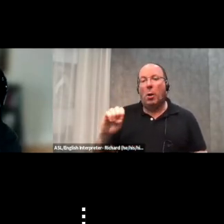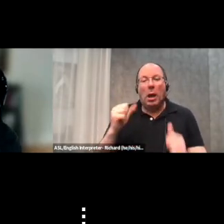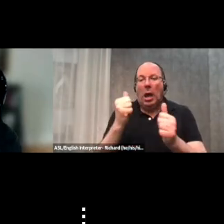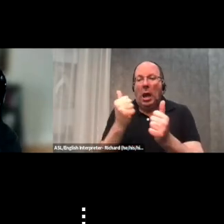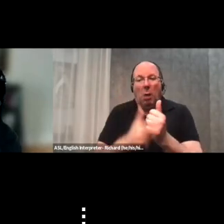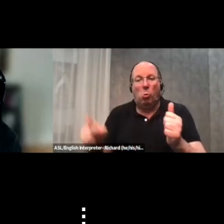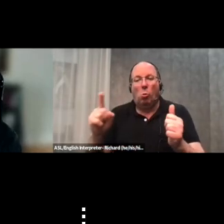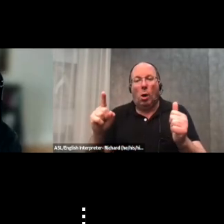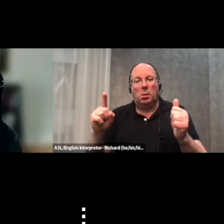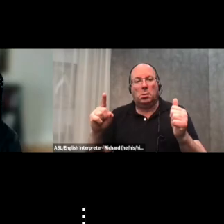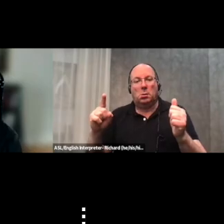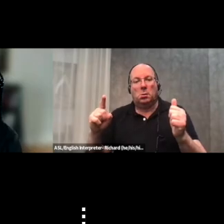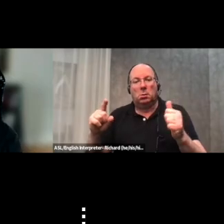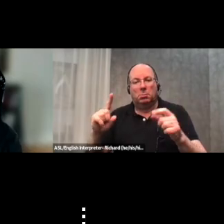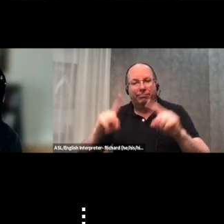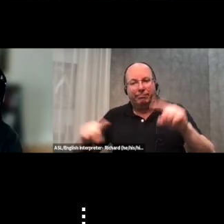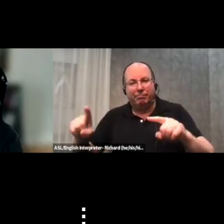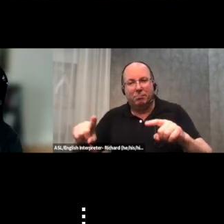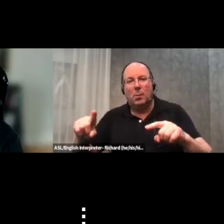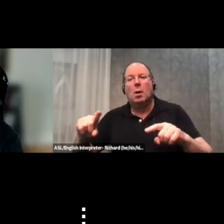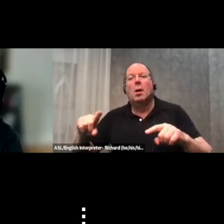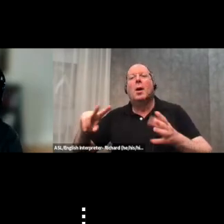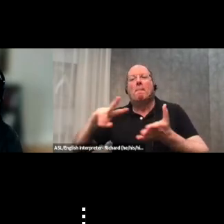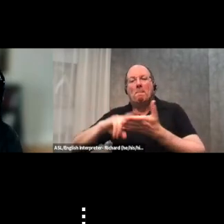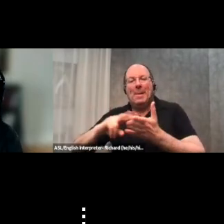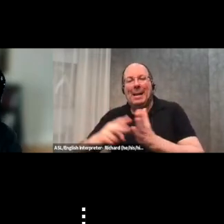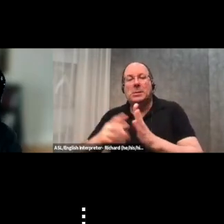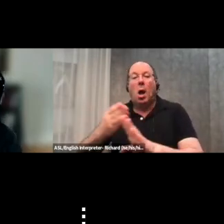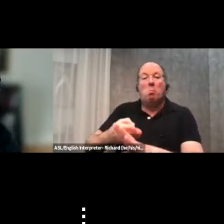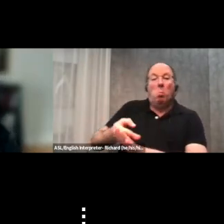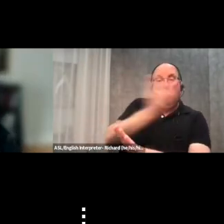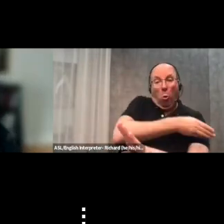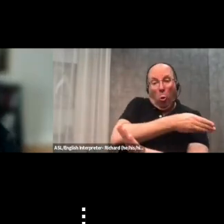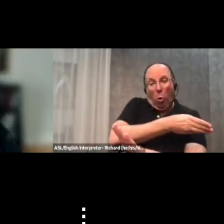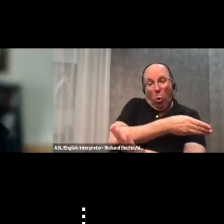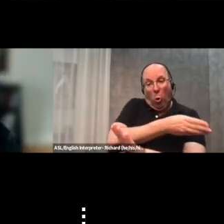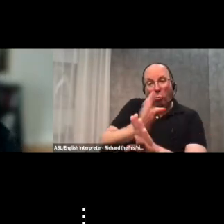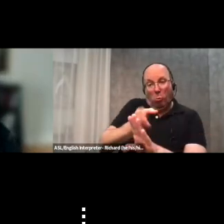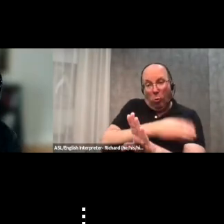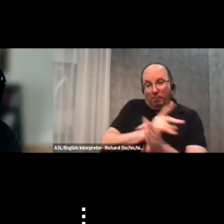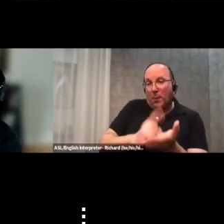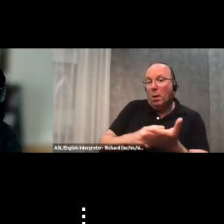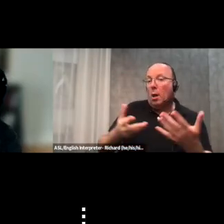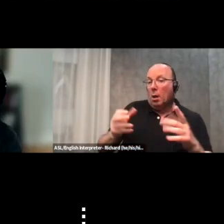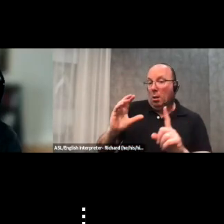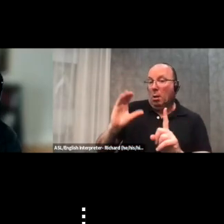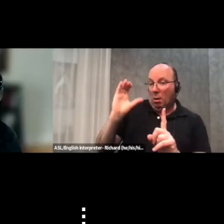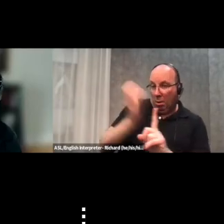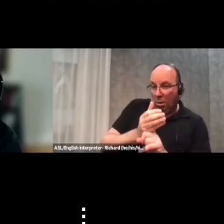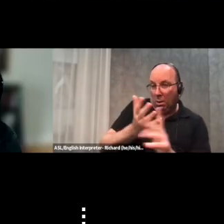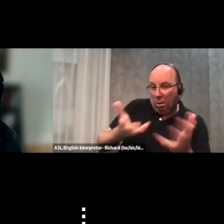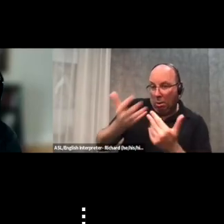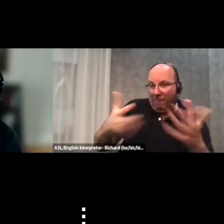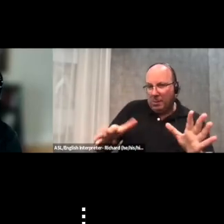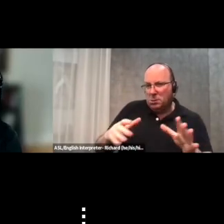in advance. So we should talk beforehand, like, okay, after you engage in a scene, do you want to have a snack on